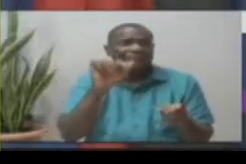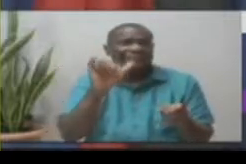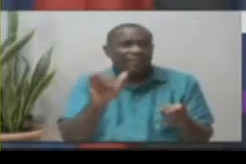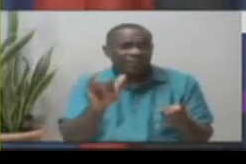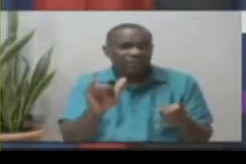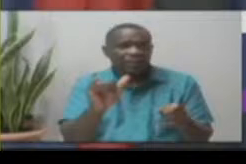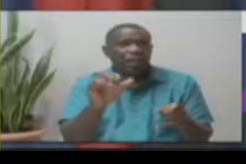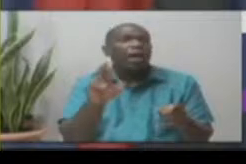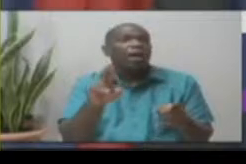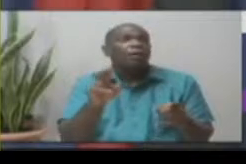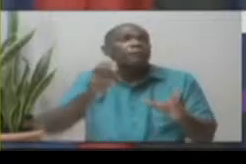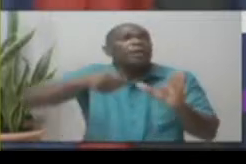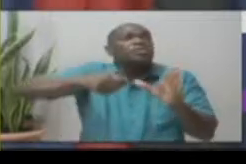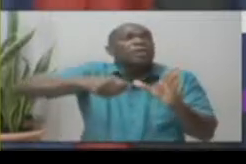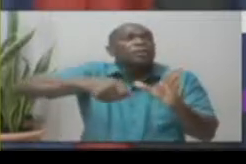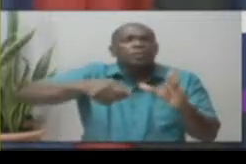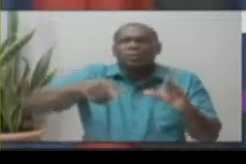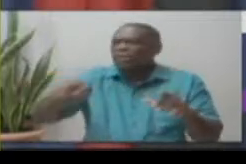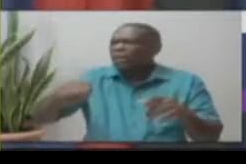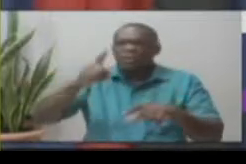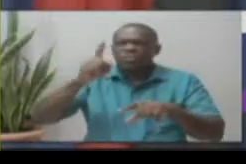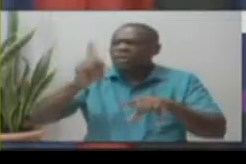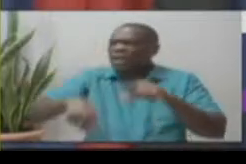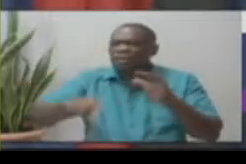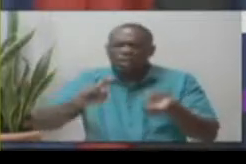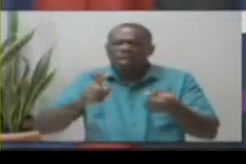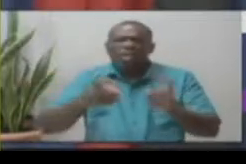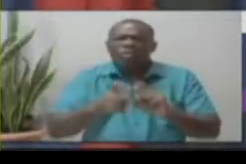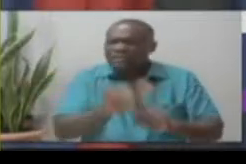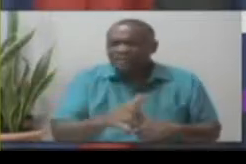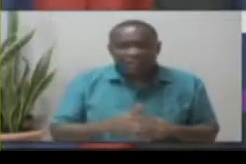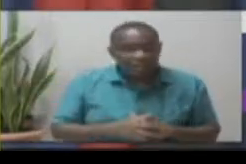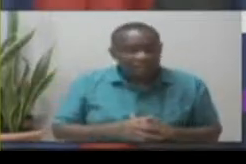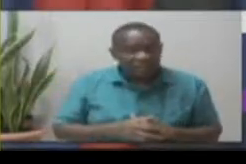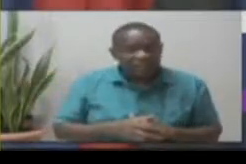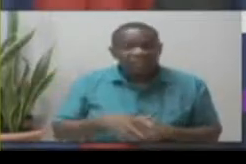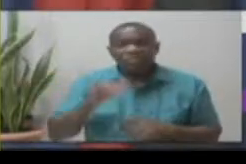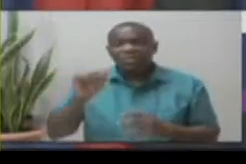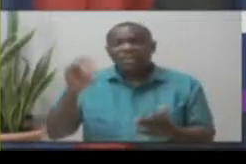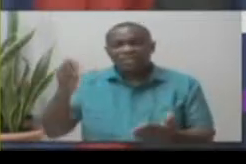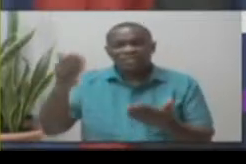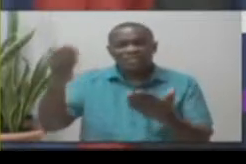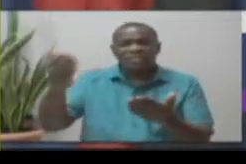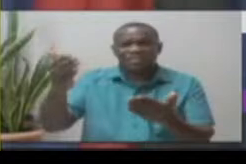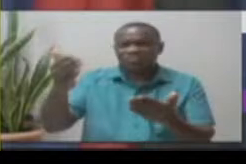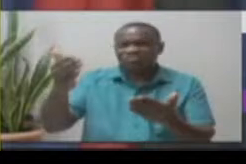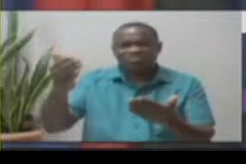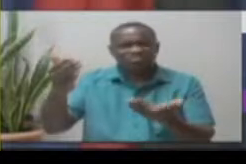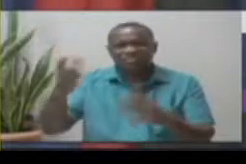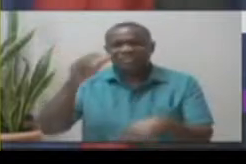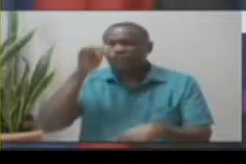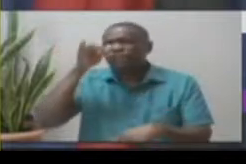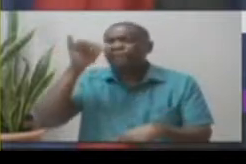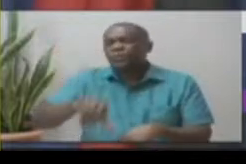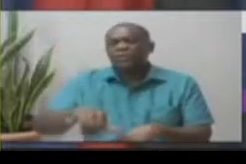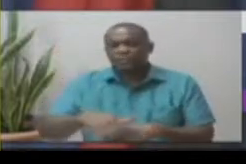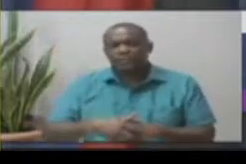to his or her detriment. So that suggestion was just pandering to foolishness.